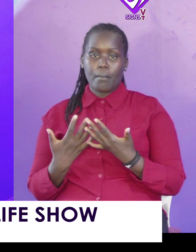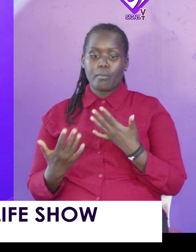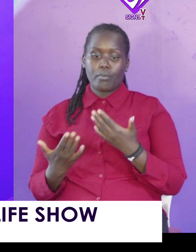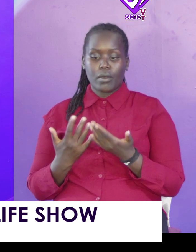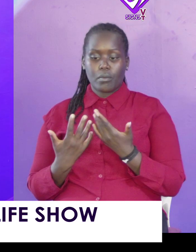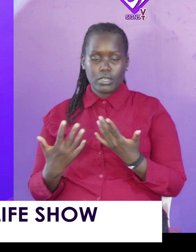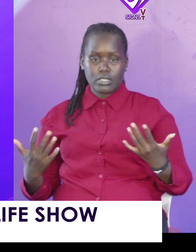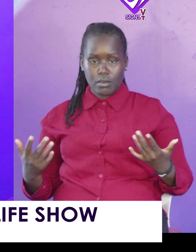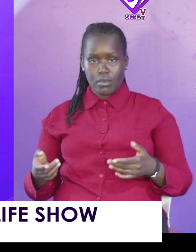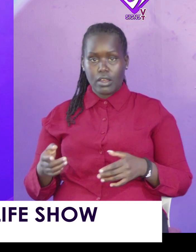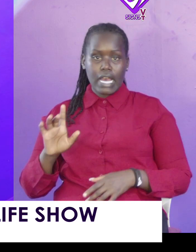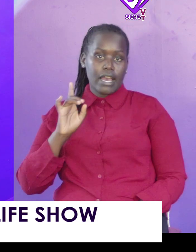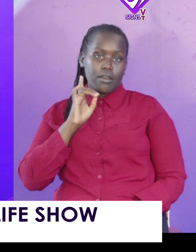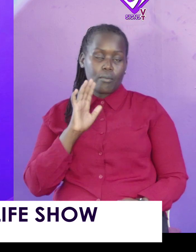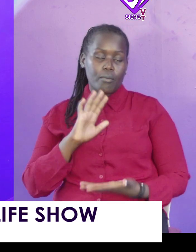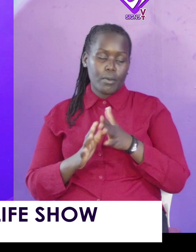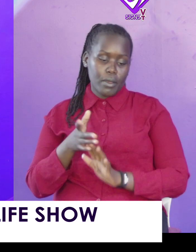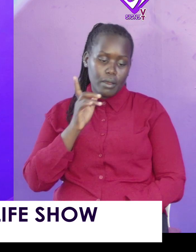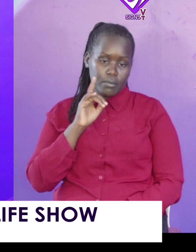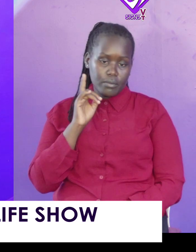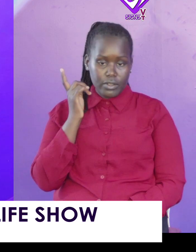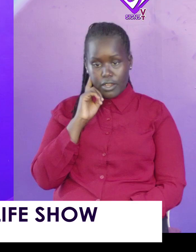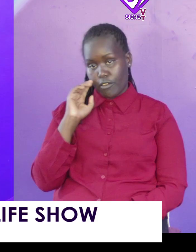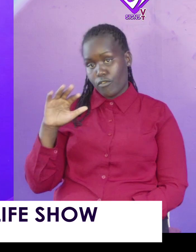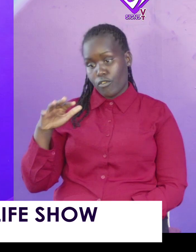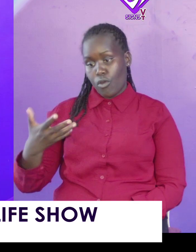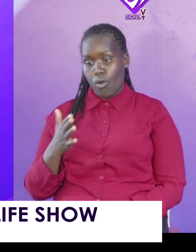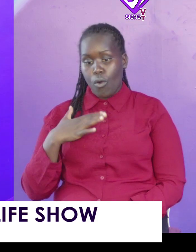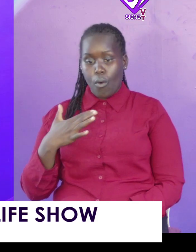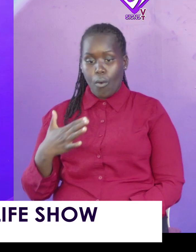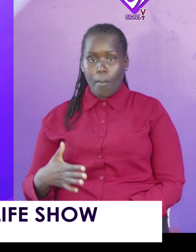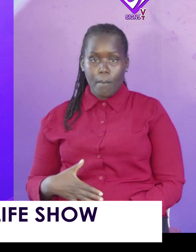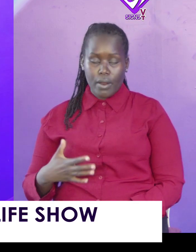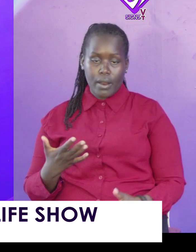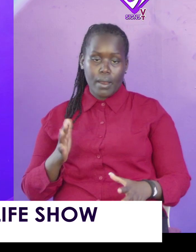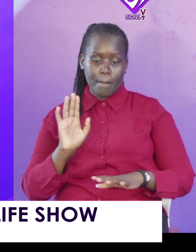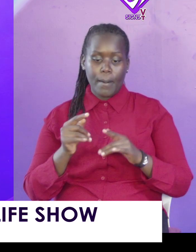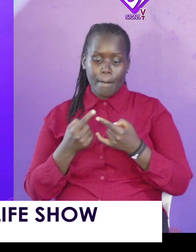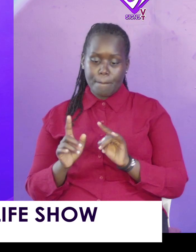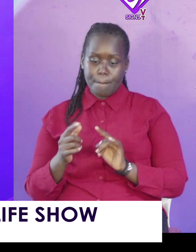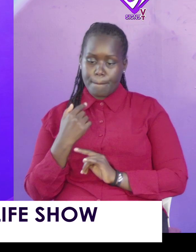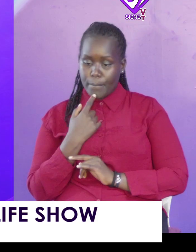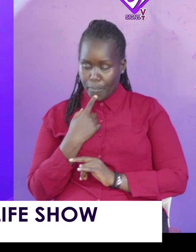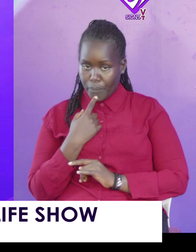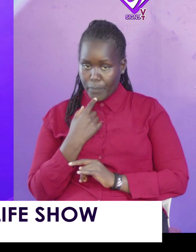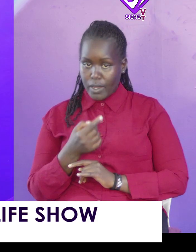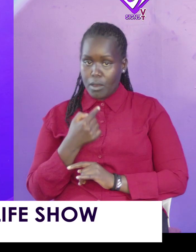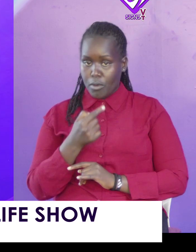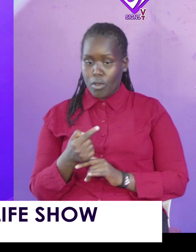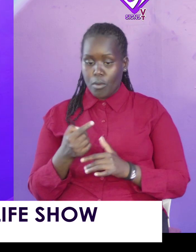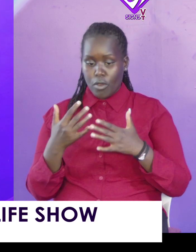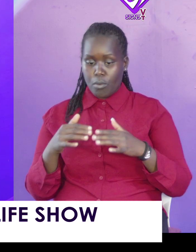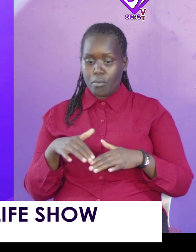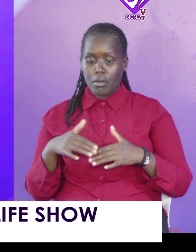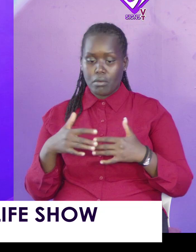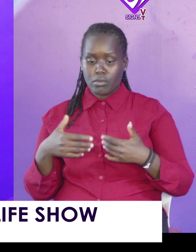ears. You may have lost something on your body. But who has told you you've lost life? Come